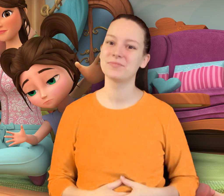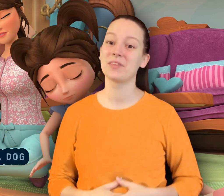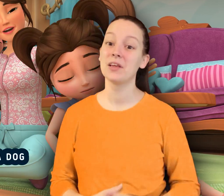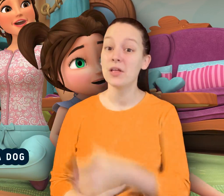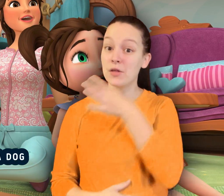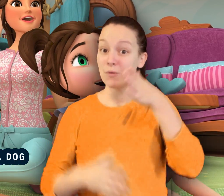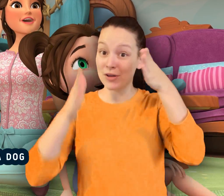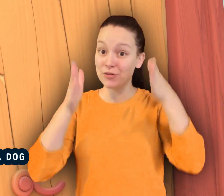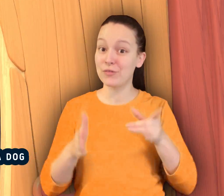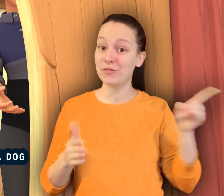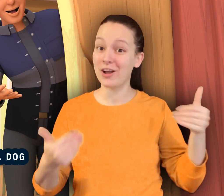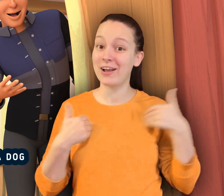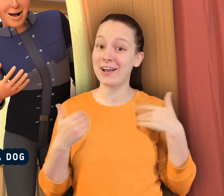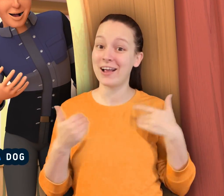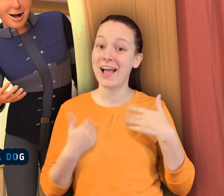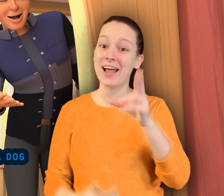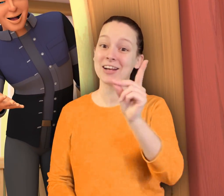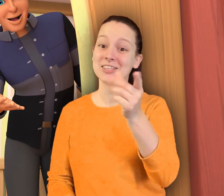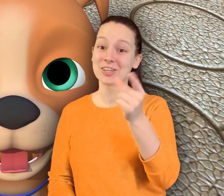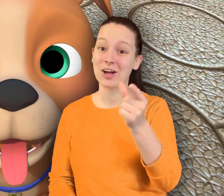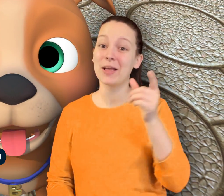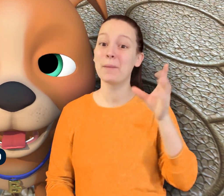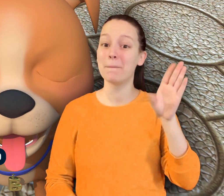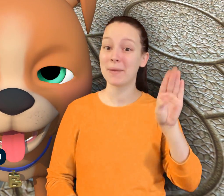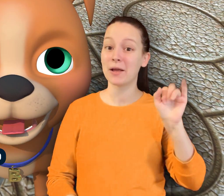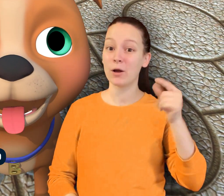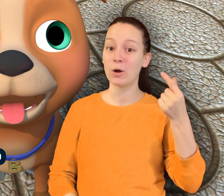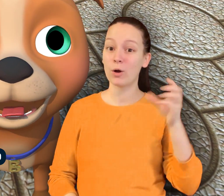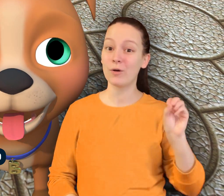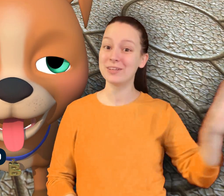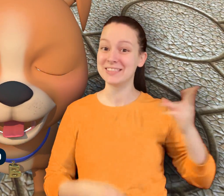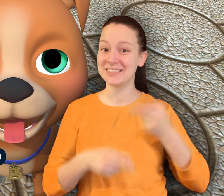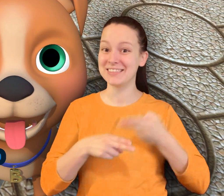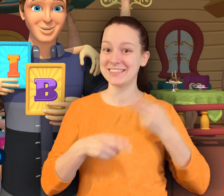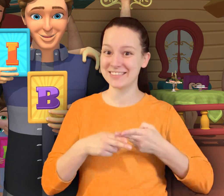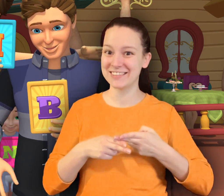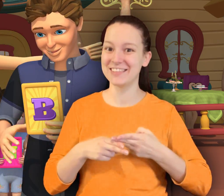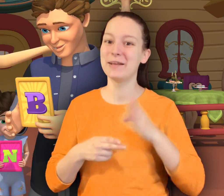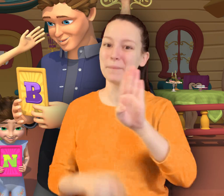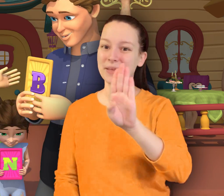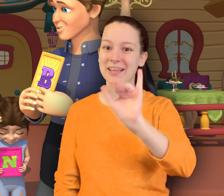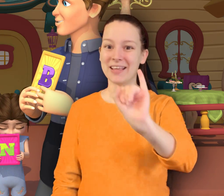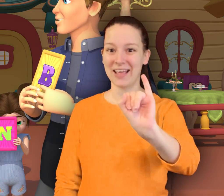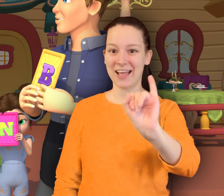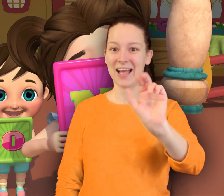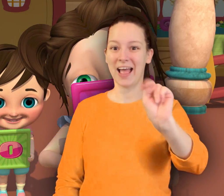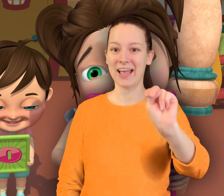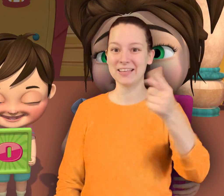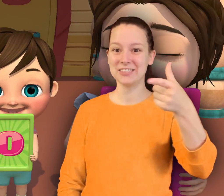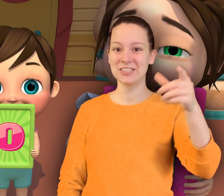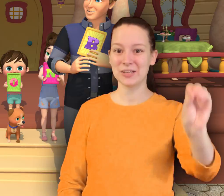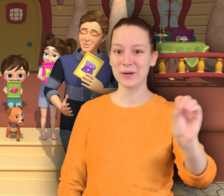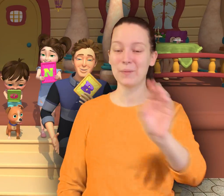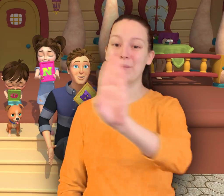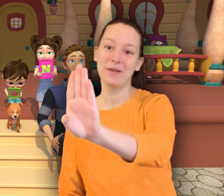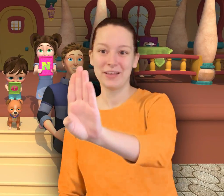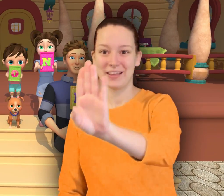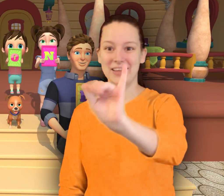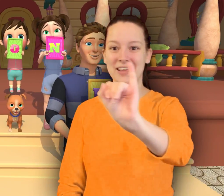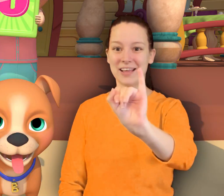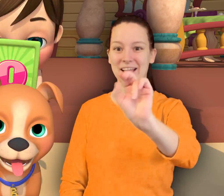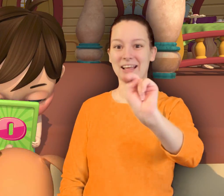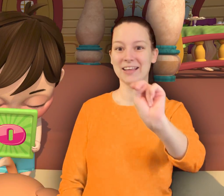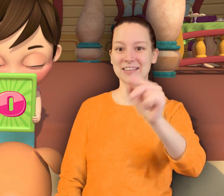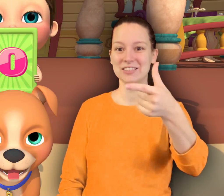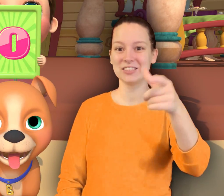Bingo there was a farmer who had a dog and Bingo was his name Mo b i n g o